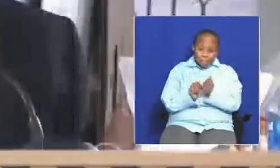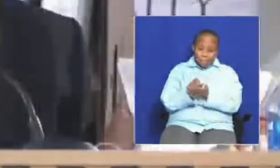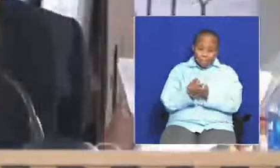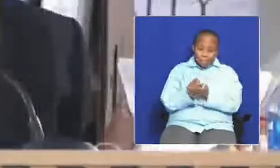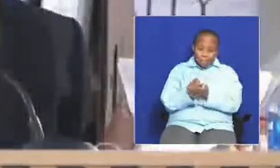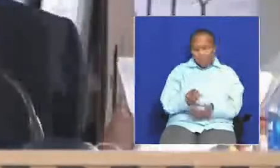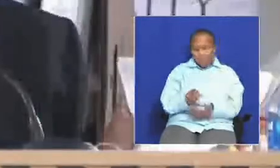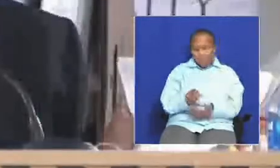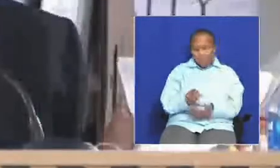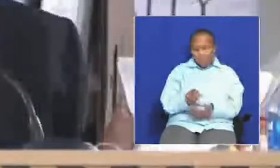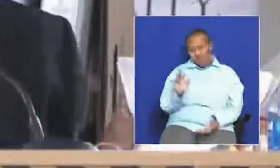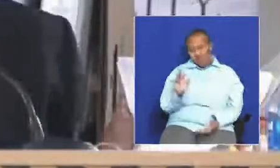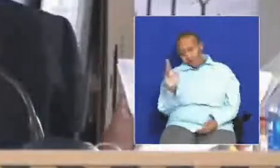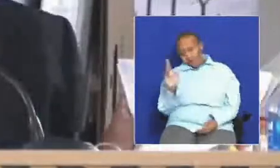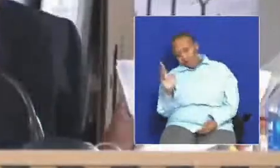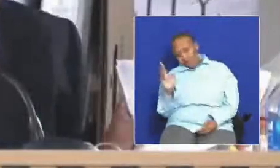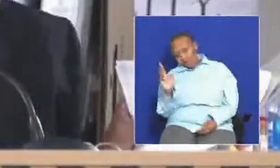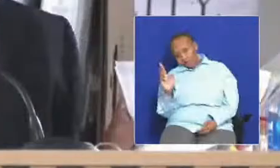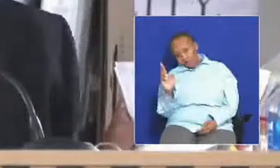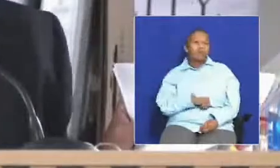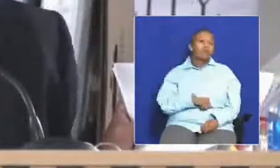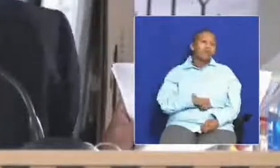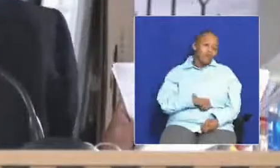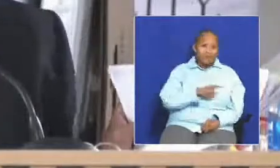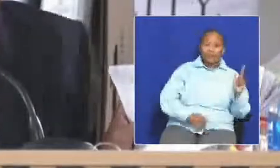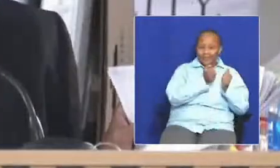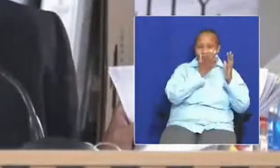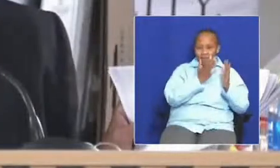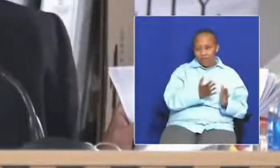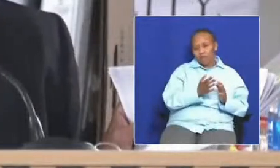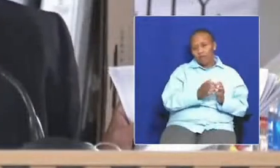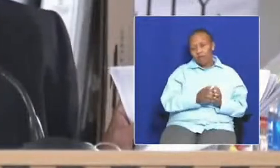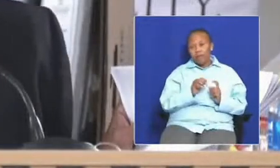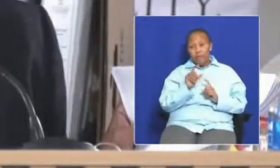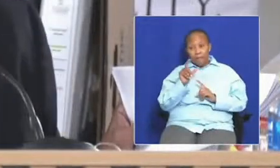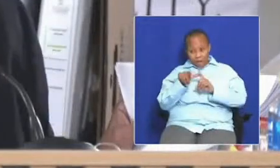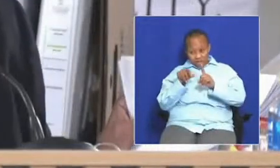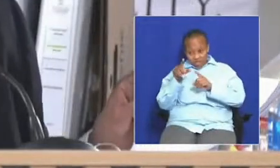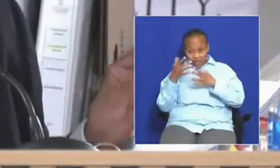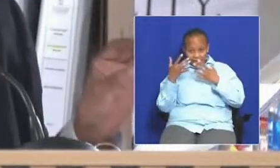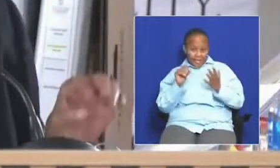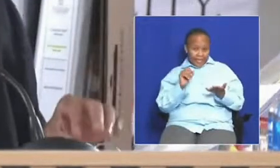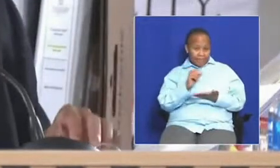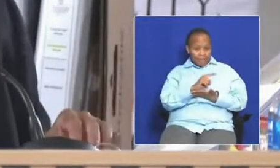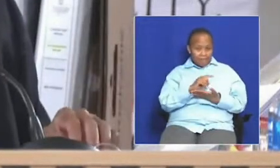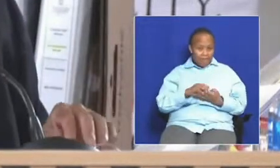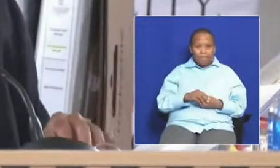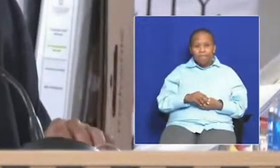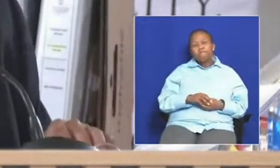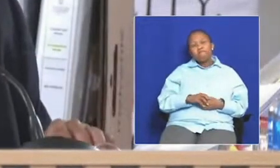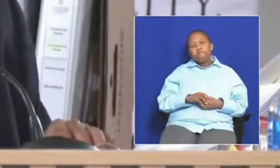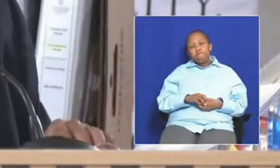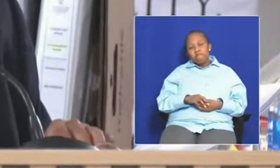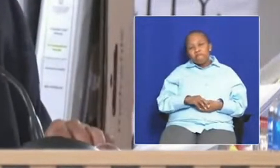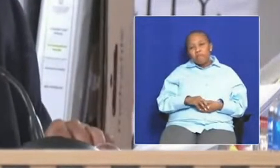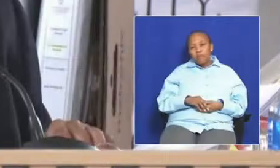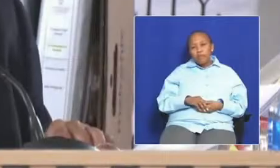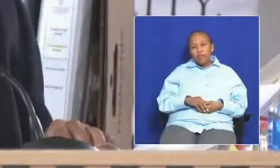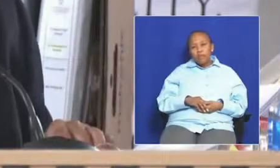I'm duly corrected. Yes. It's from Mr. Msibi's phone. Yes. Yes. Reflecting